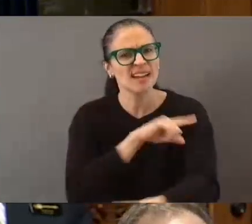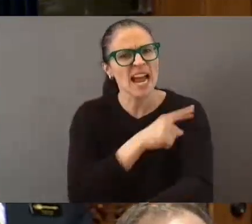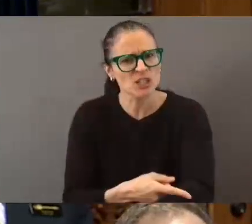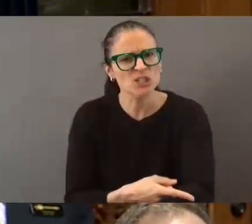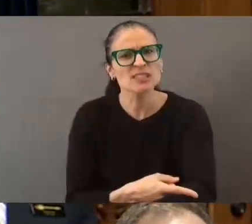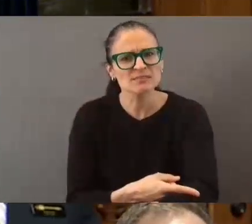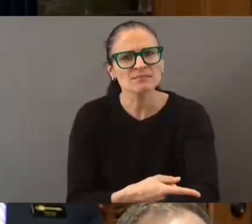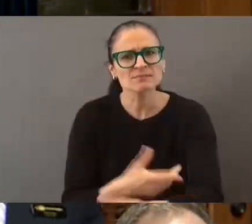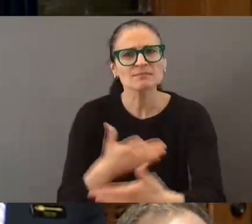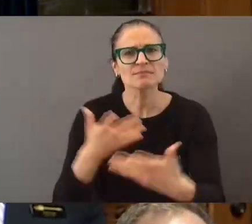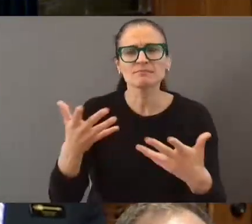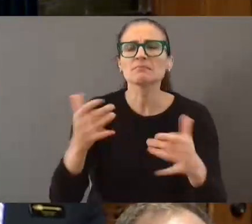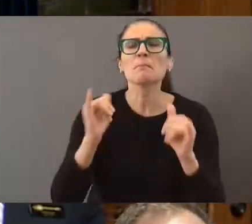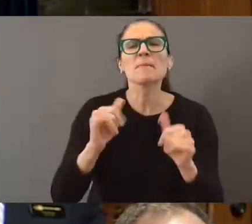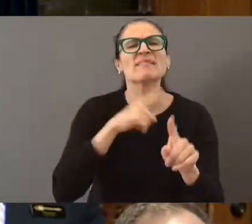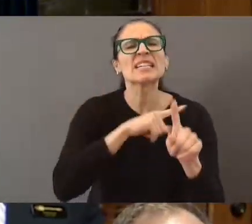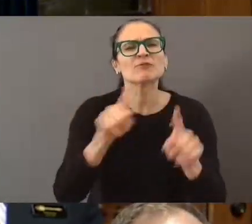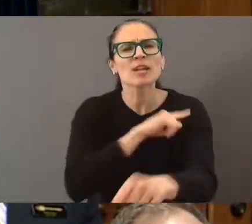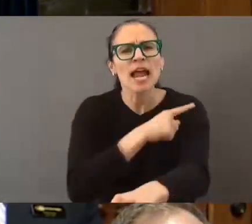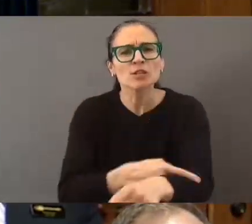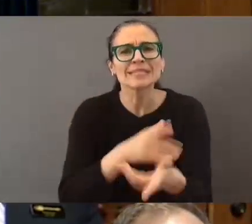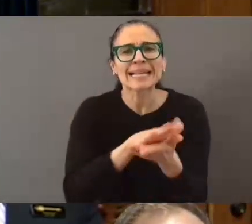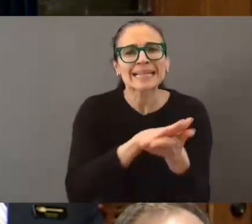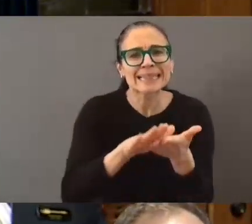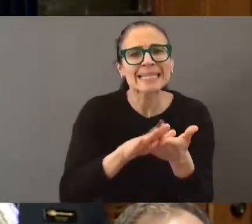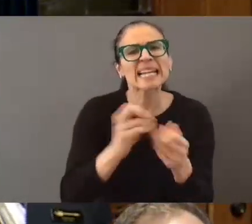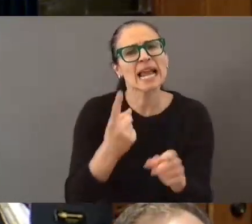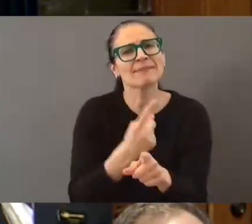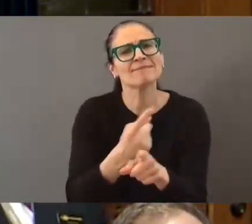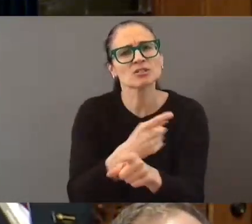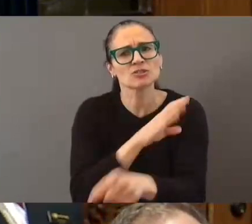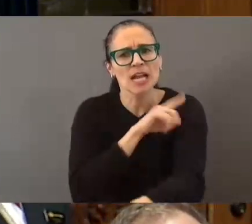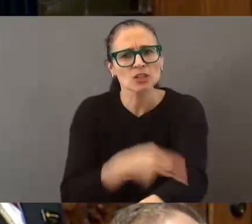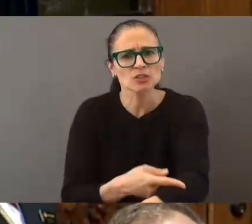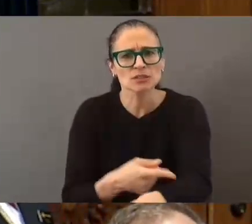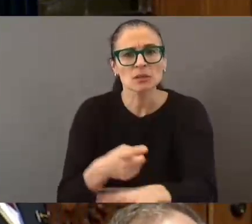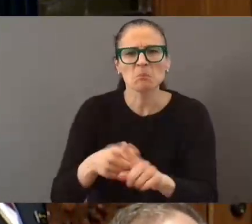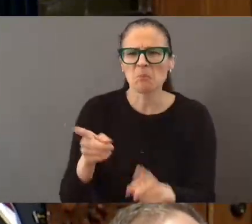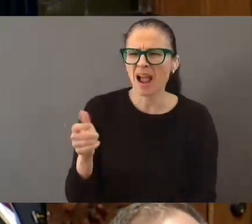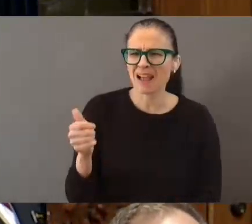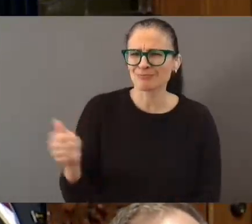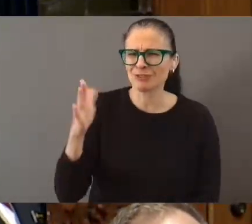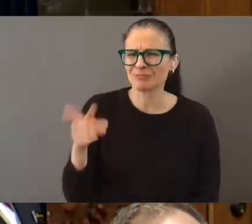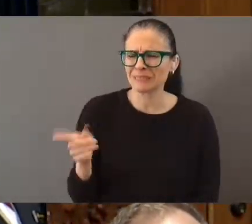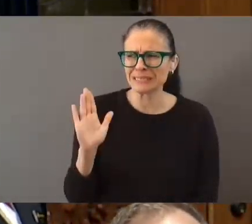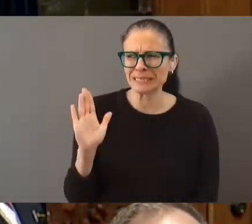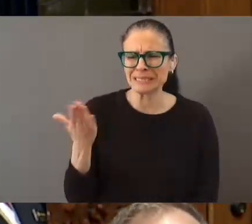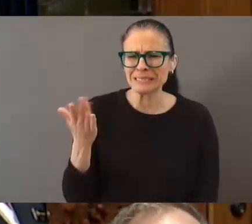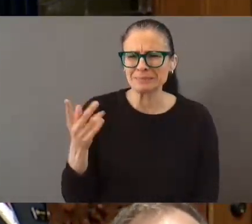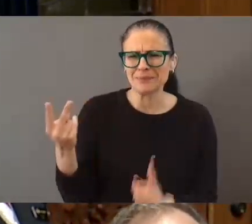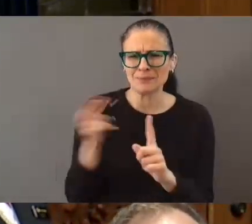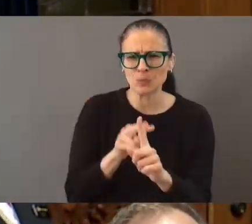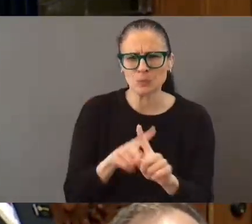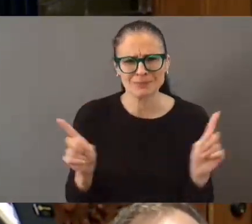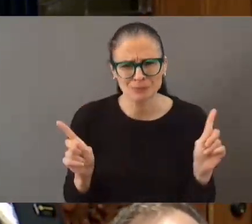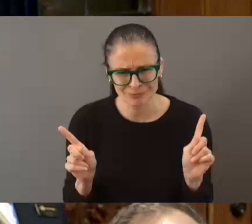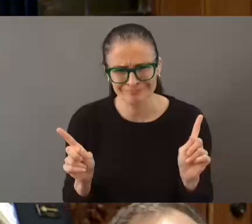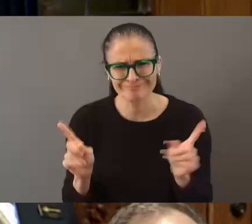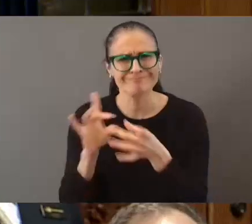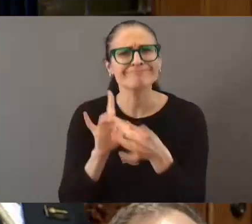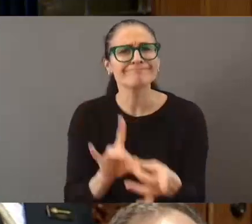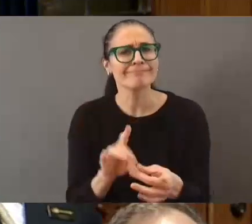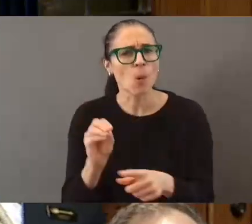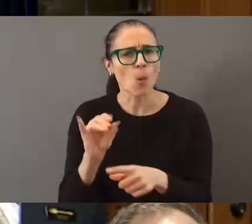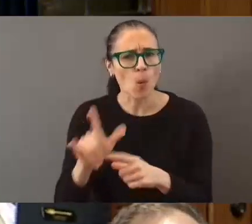he's talking to. At the Western Premiers Conference, he agreed that, quote, Western Premiers are committed to developing economic